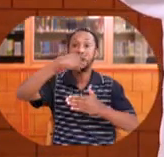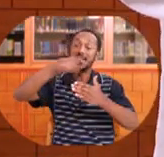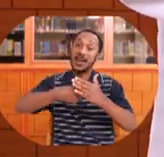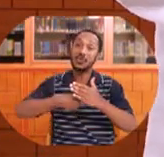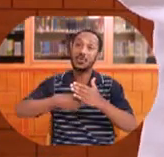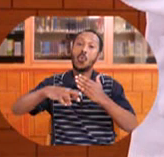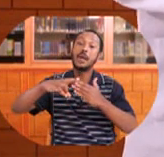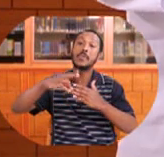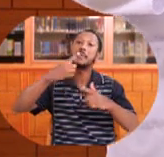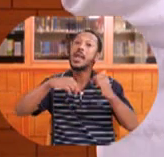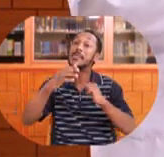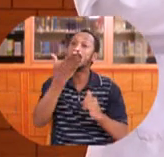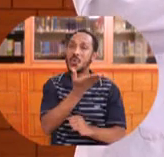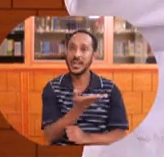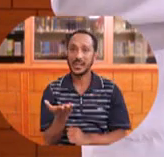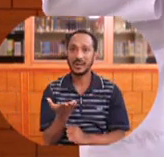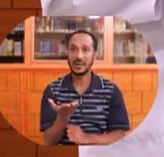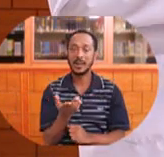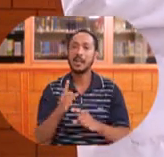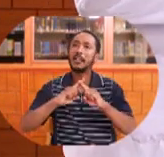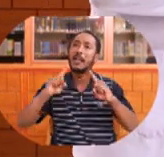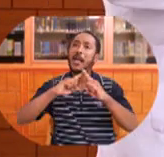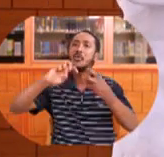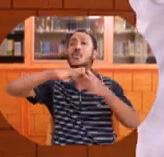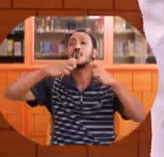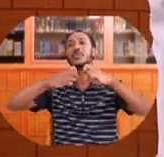results in different problems,